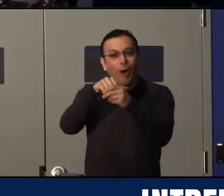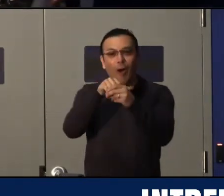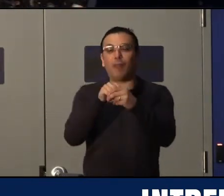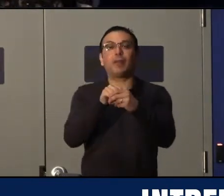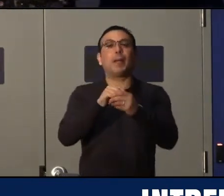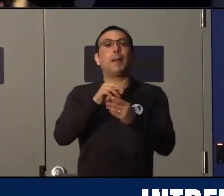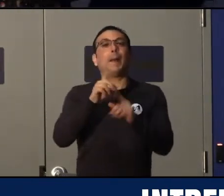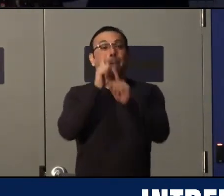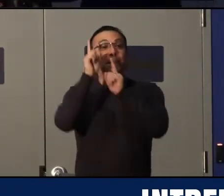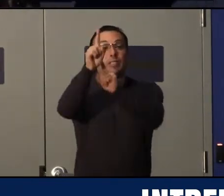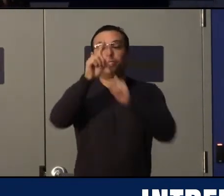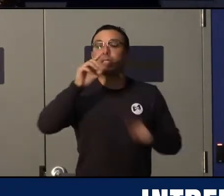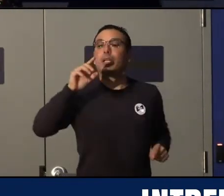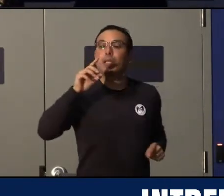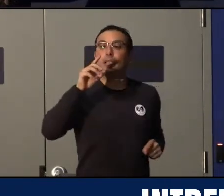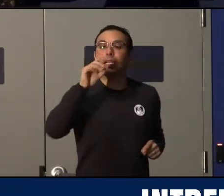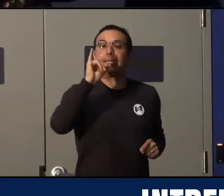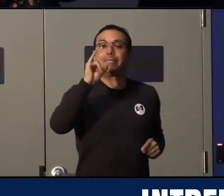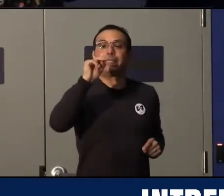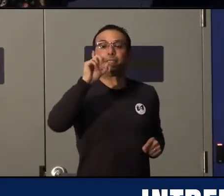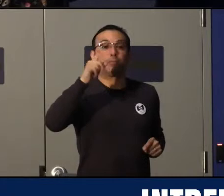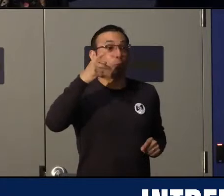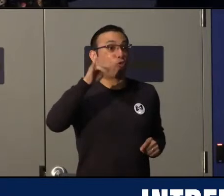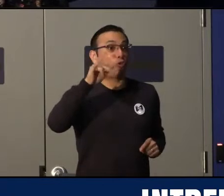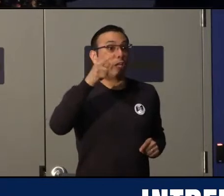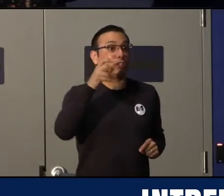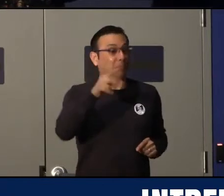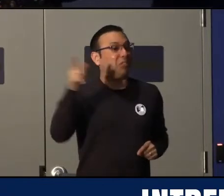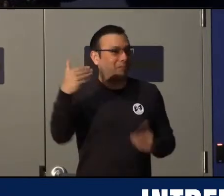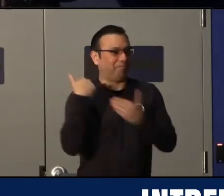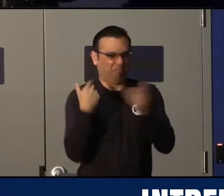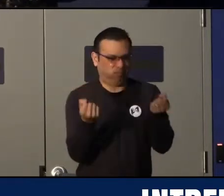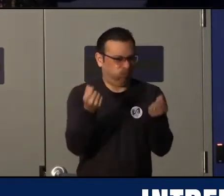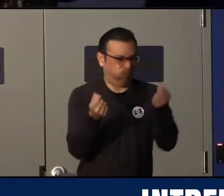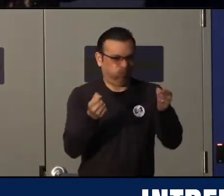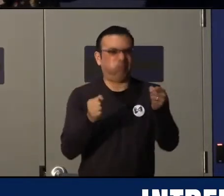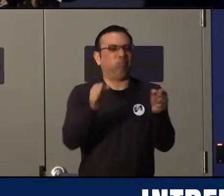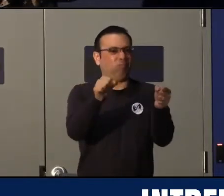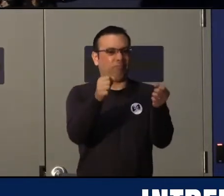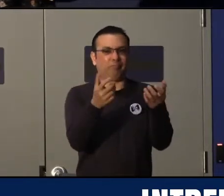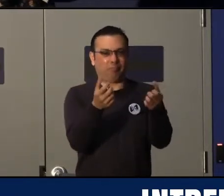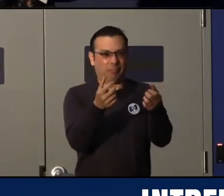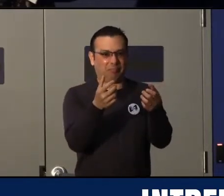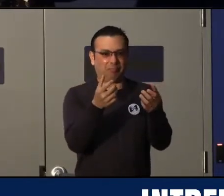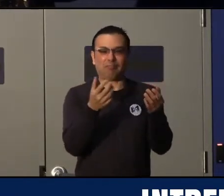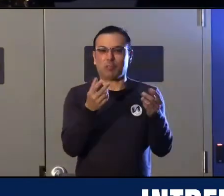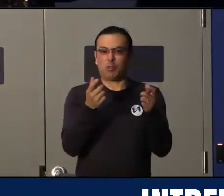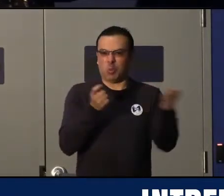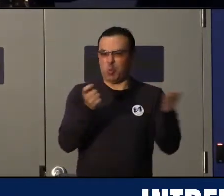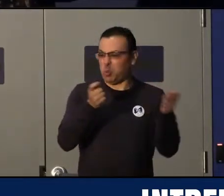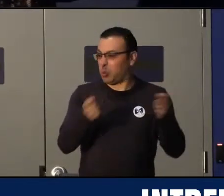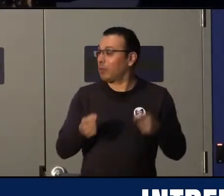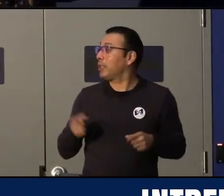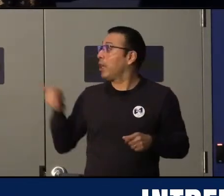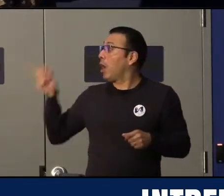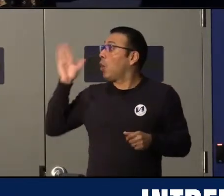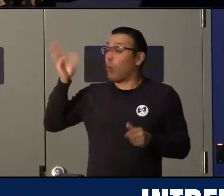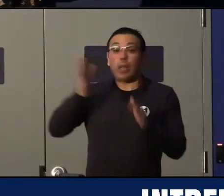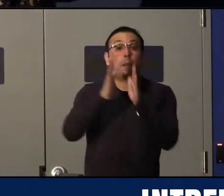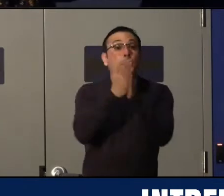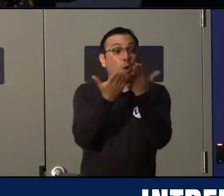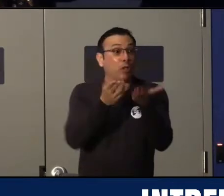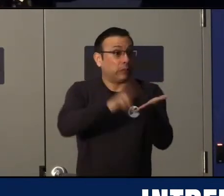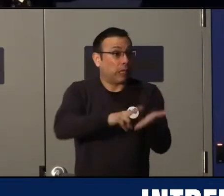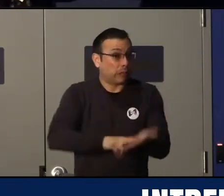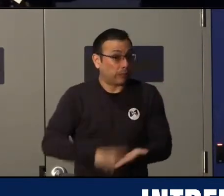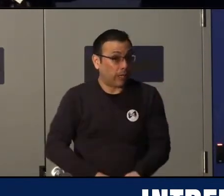mission. She was the pilot for that. So another reminder too, Nicole will be doing a book signing after this presentation. So if you're interested in